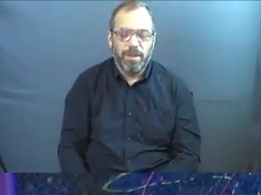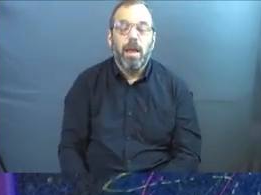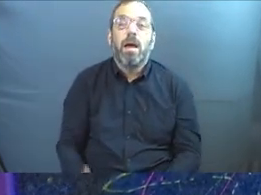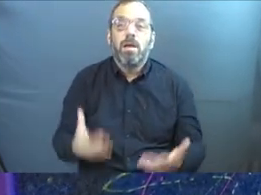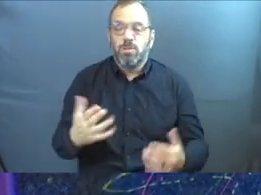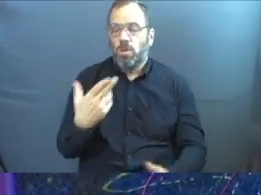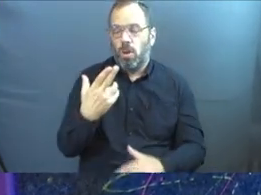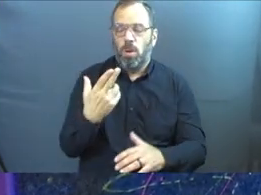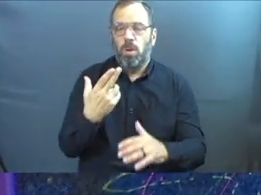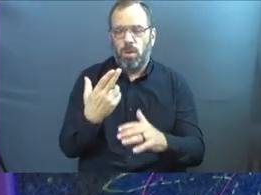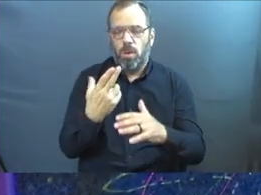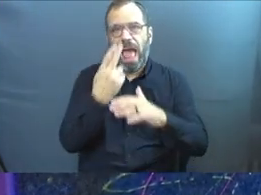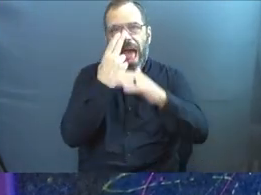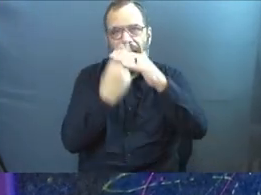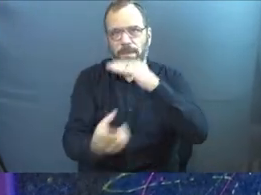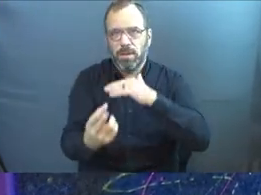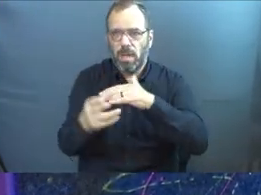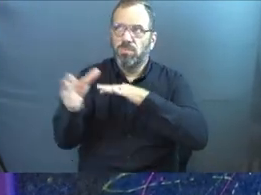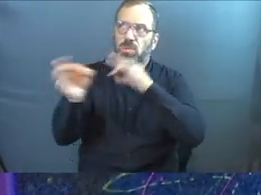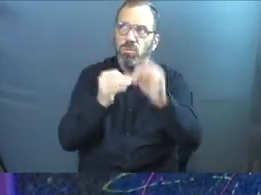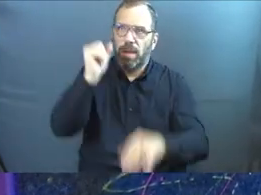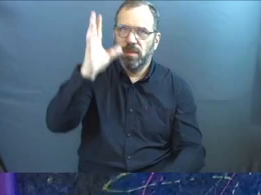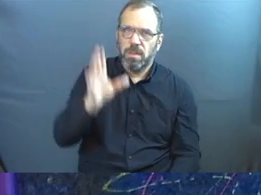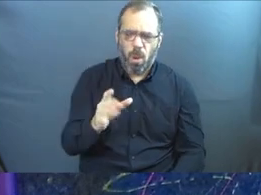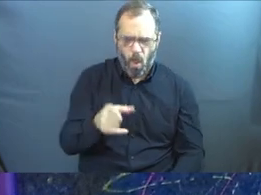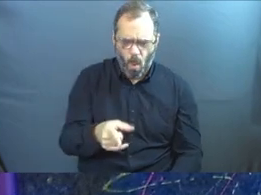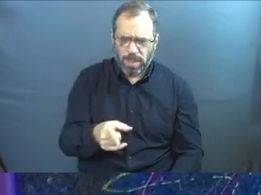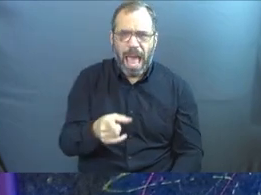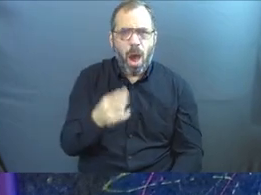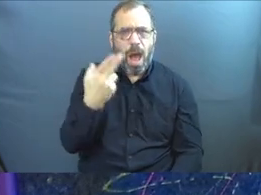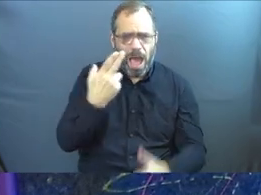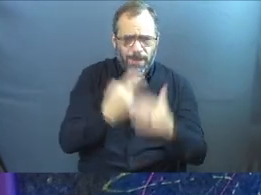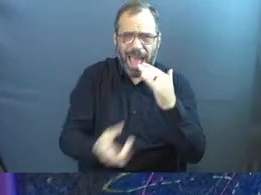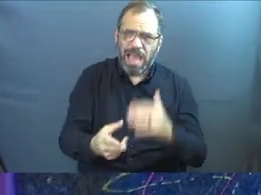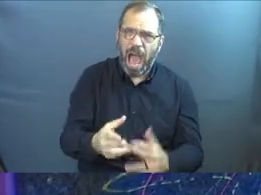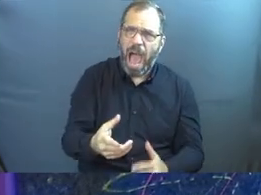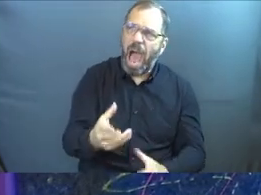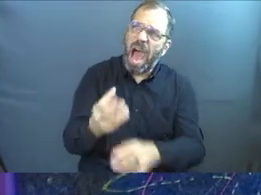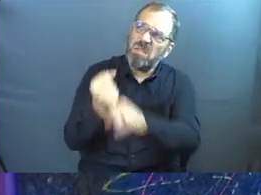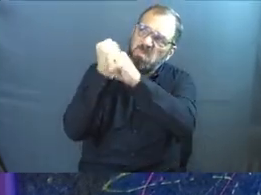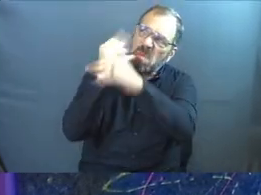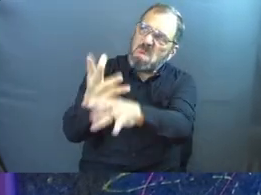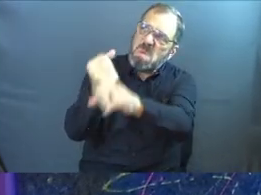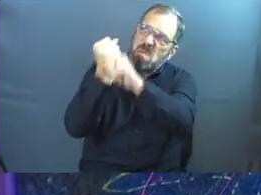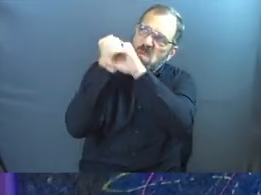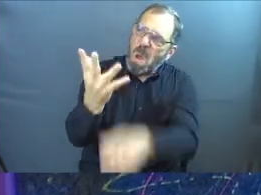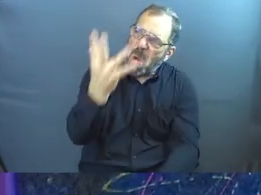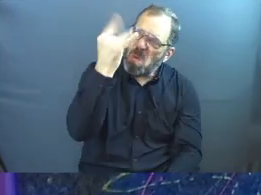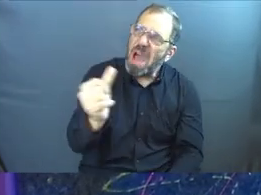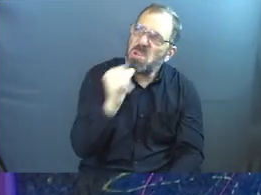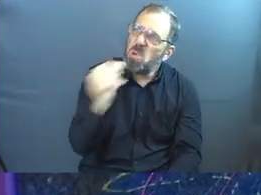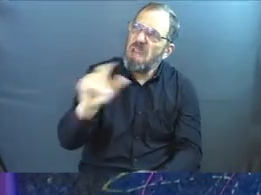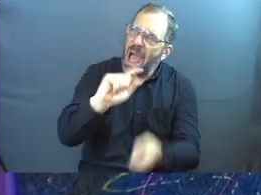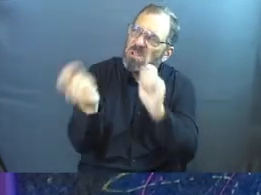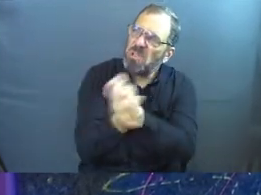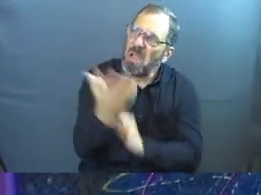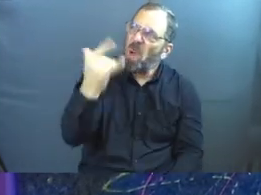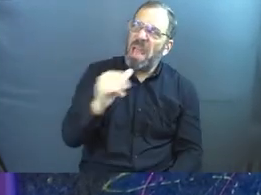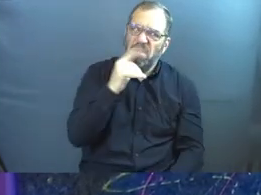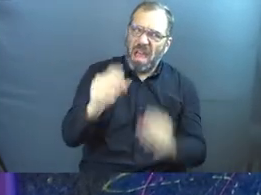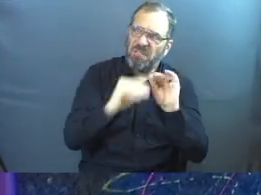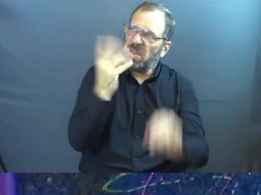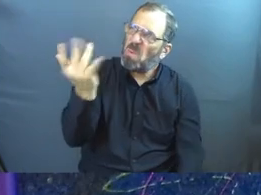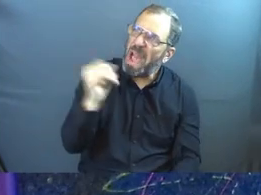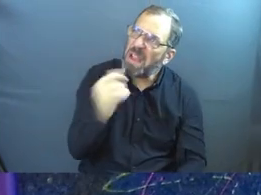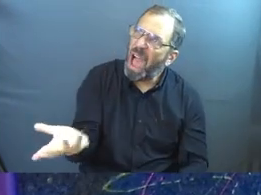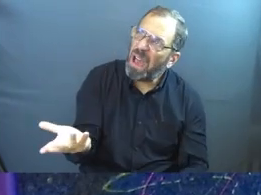So when Habakkuk goes to describe to God, again, he's yelling at God here. How long, God? Why haven't you moved yet, God? Why haven't you